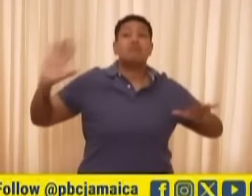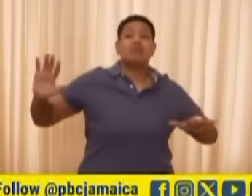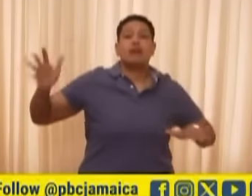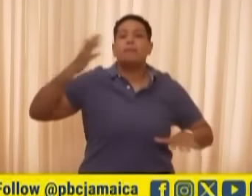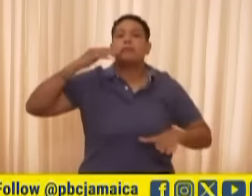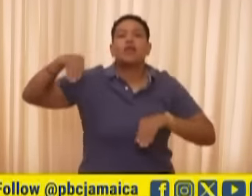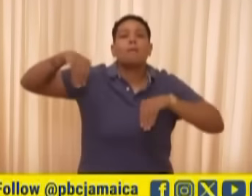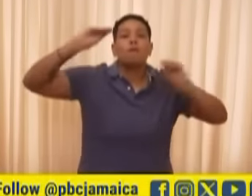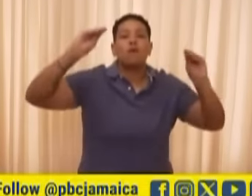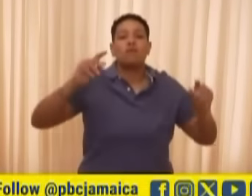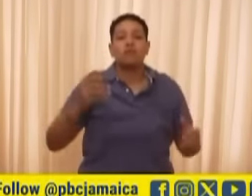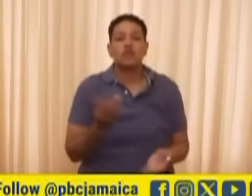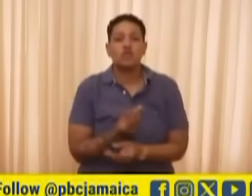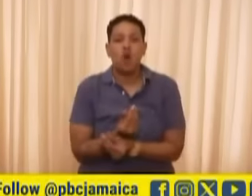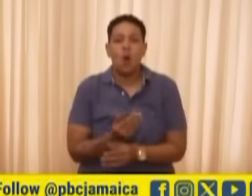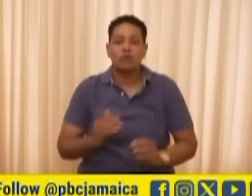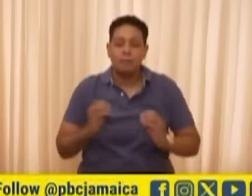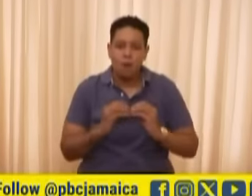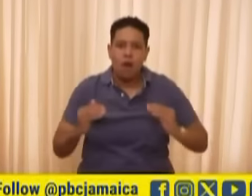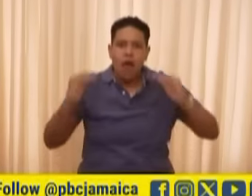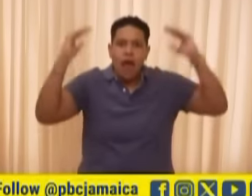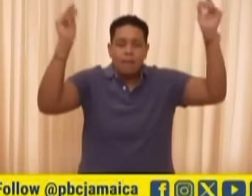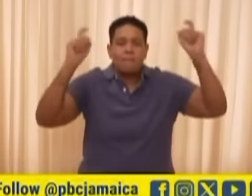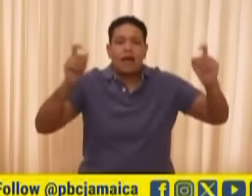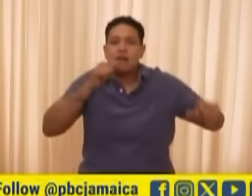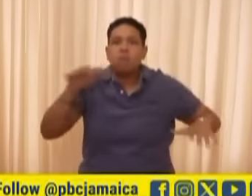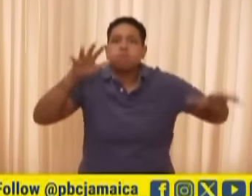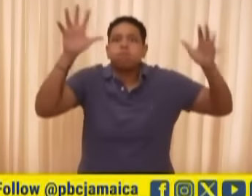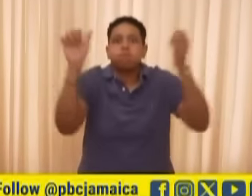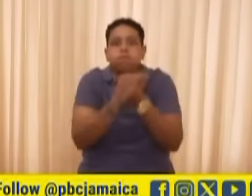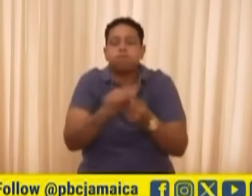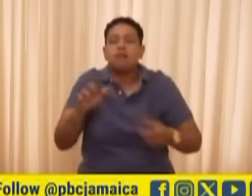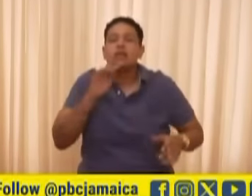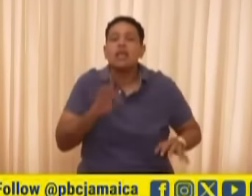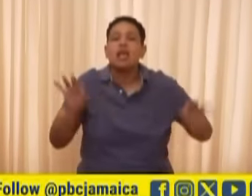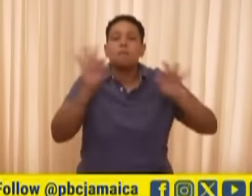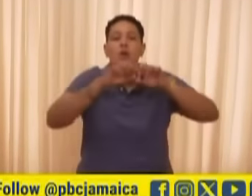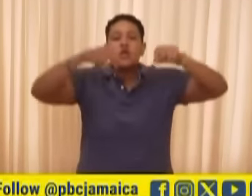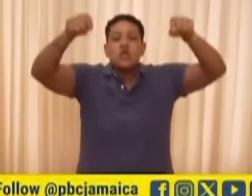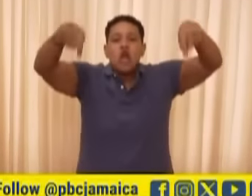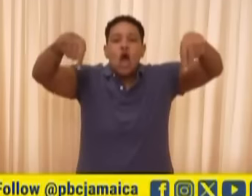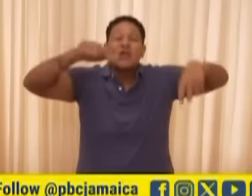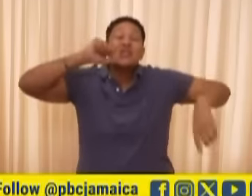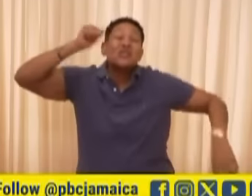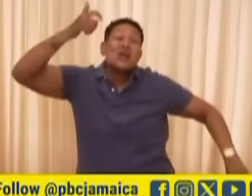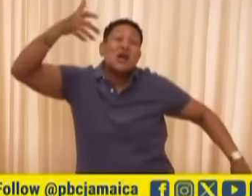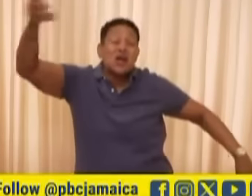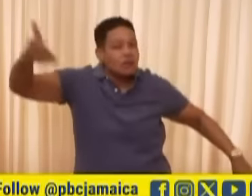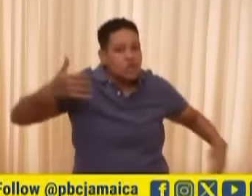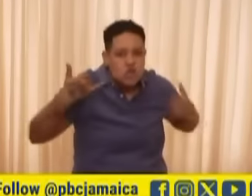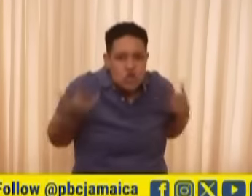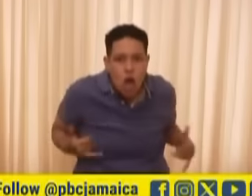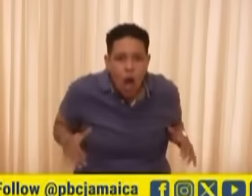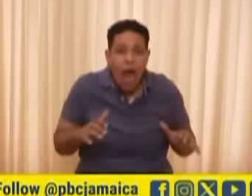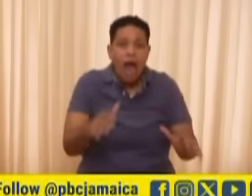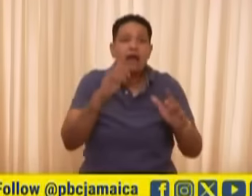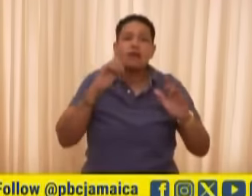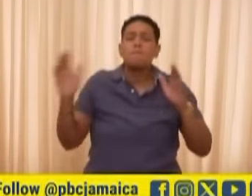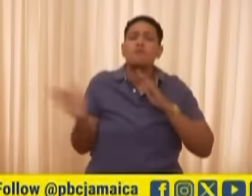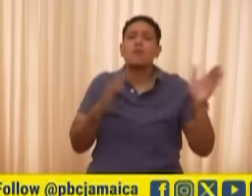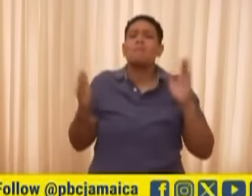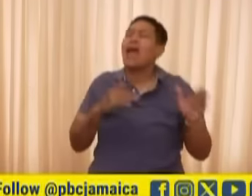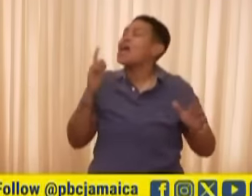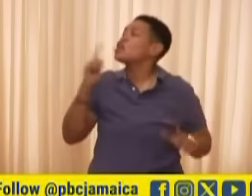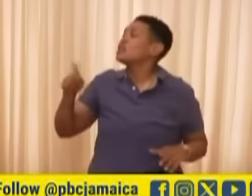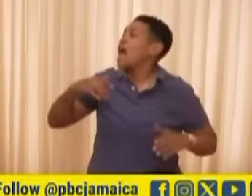move them to higher ground. It is very, very important that they act now, especially in relation to preparing silage so that the